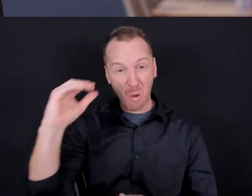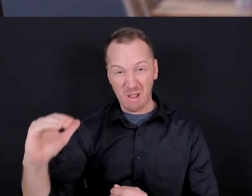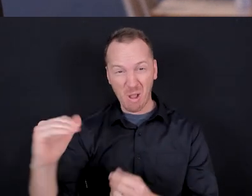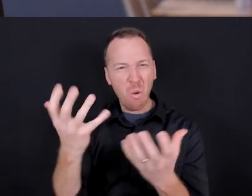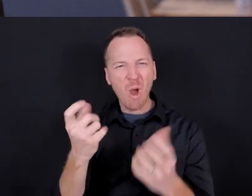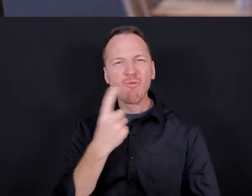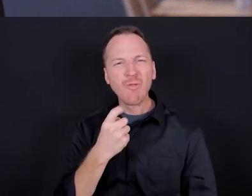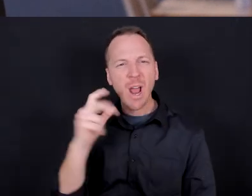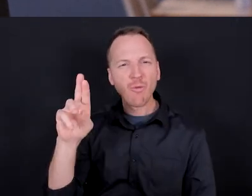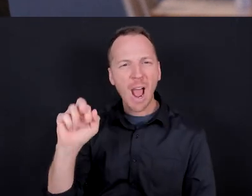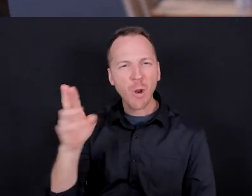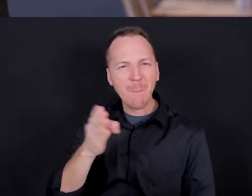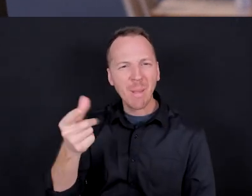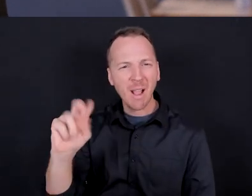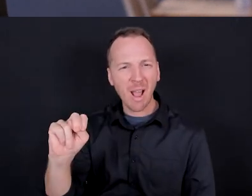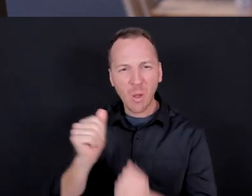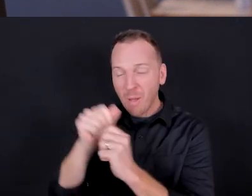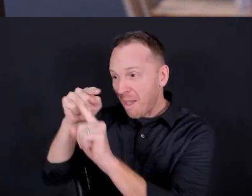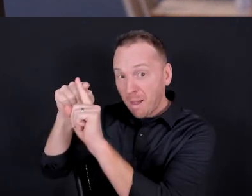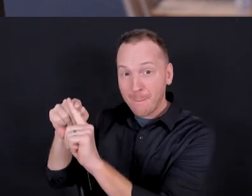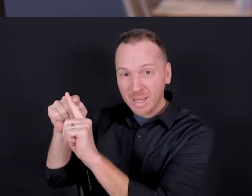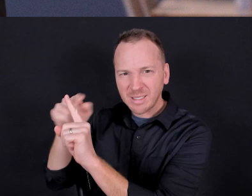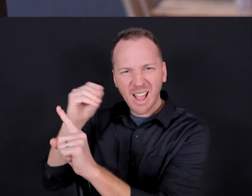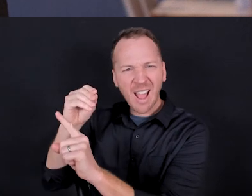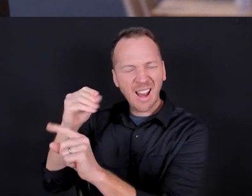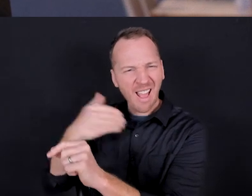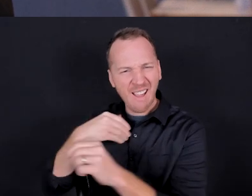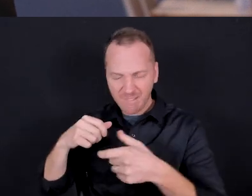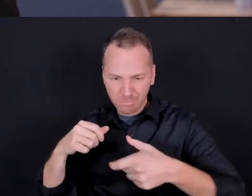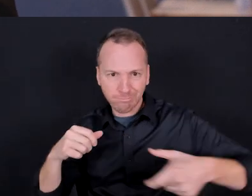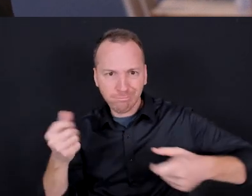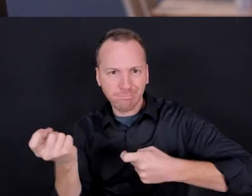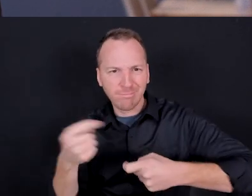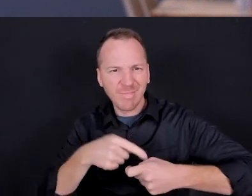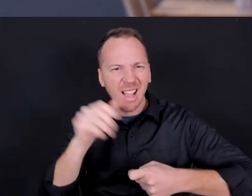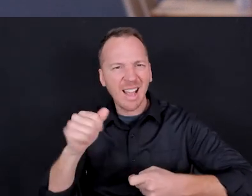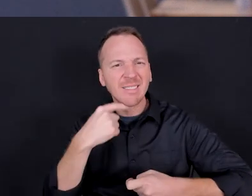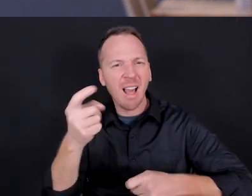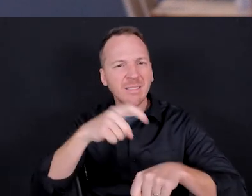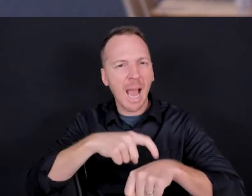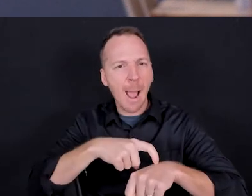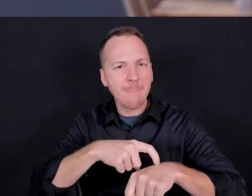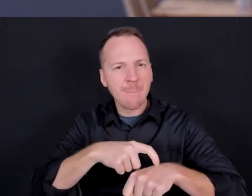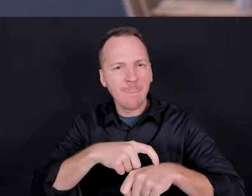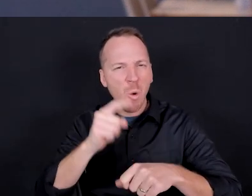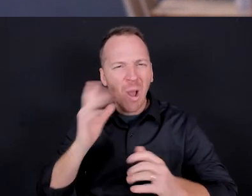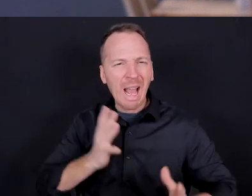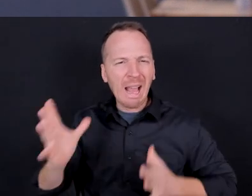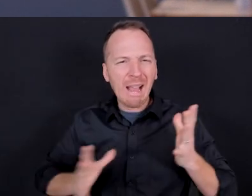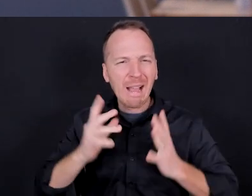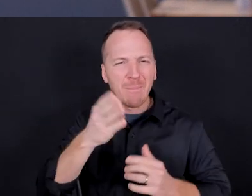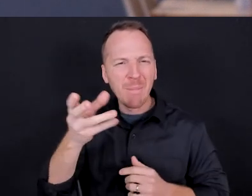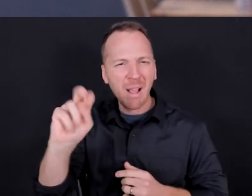BB gun with a compass in the stock and this thing that tells time, as